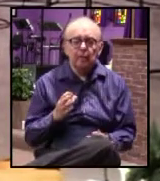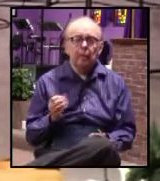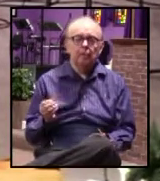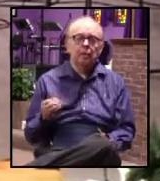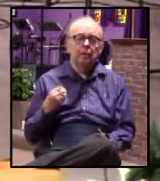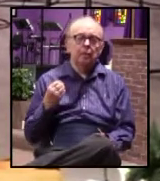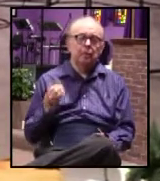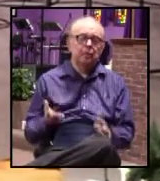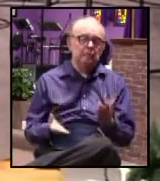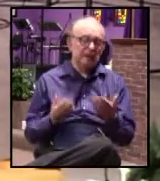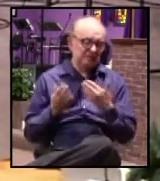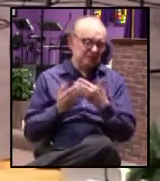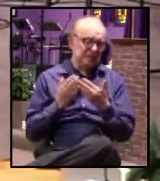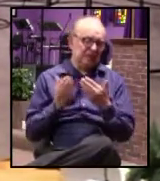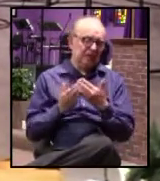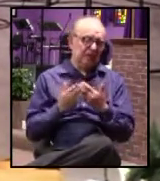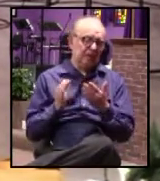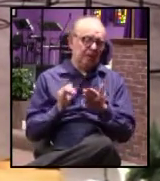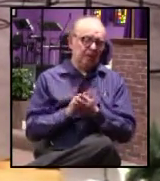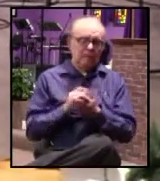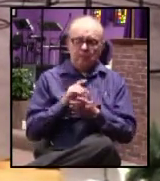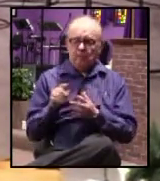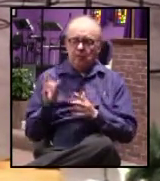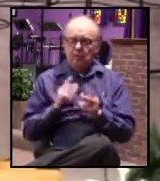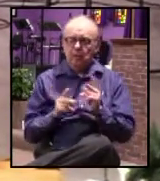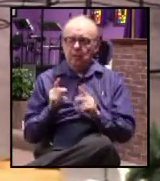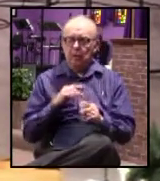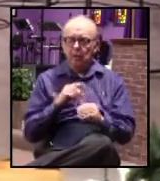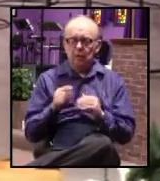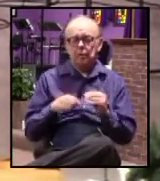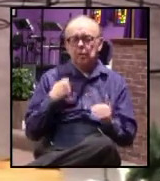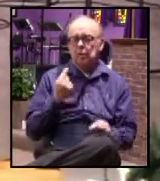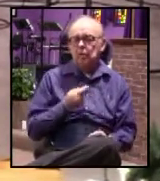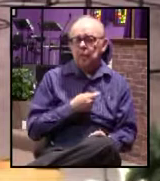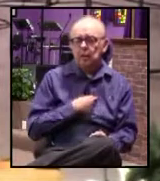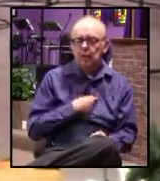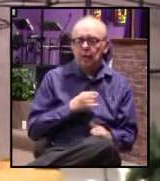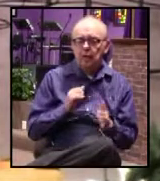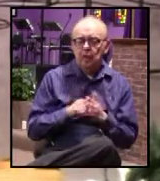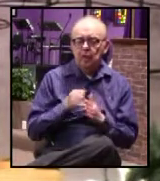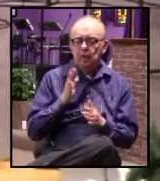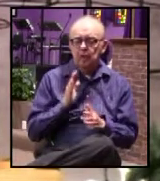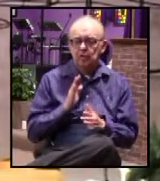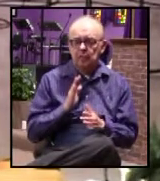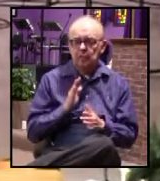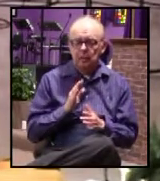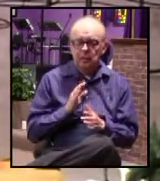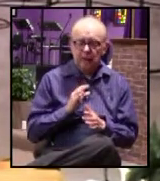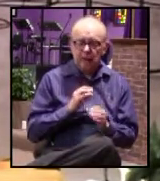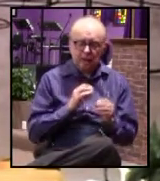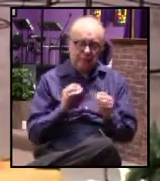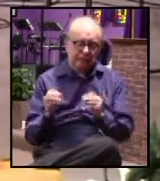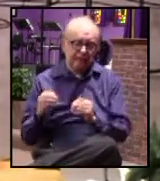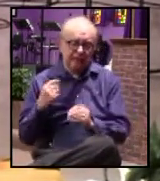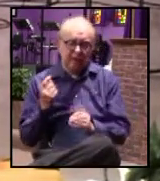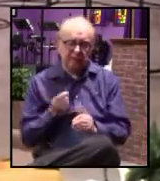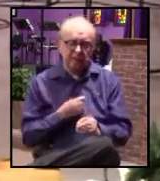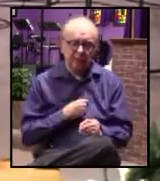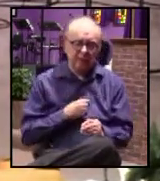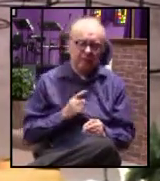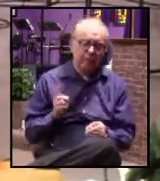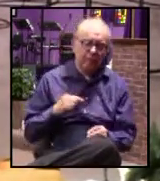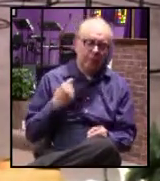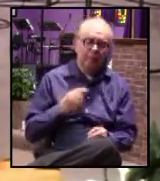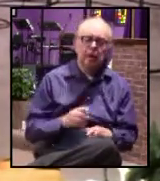And we made it simple that it's those people around us that God has strategically placed us where